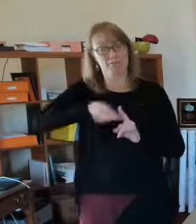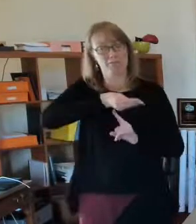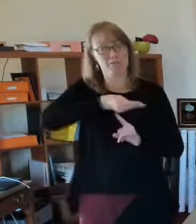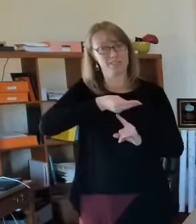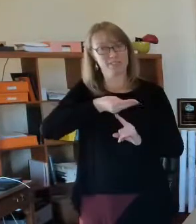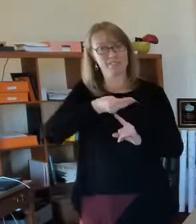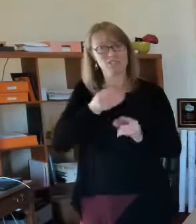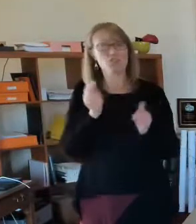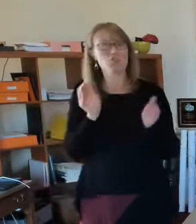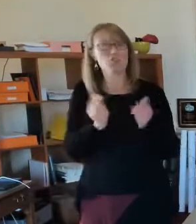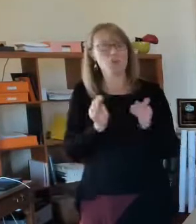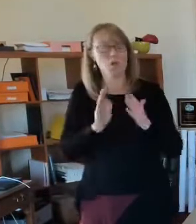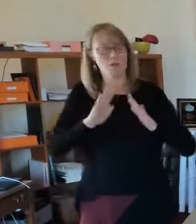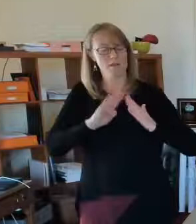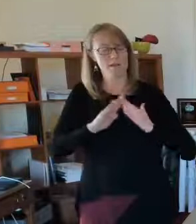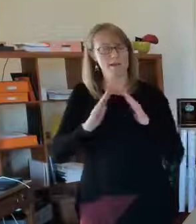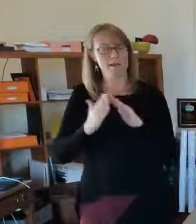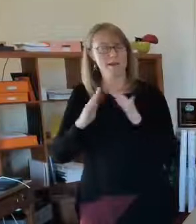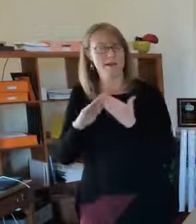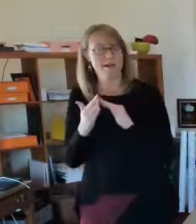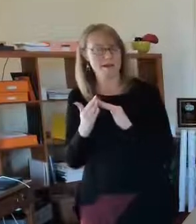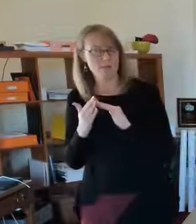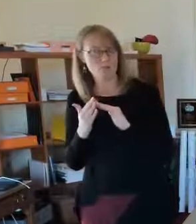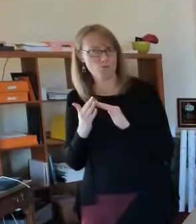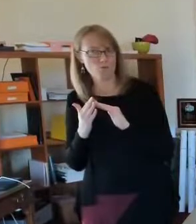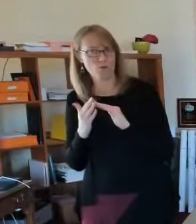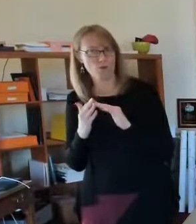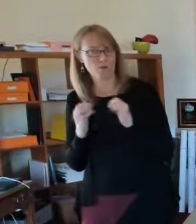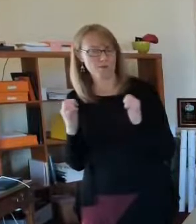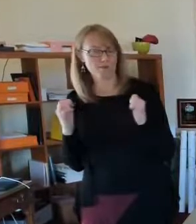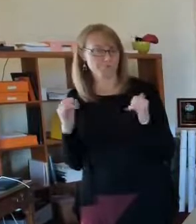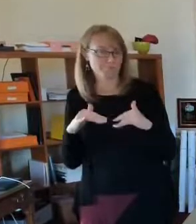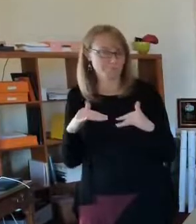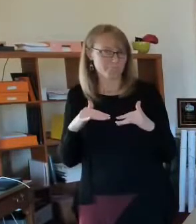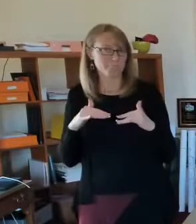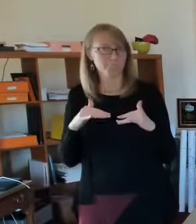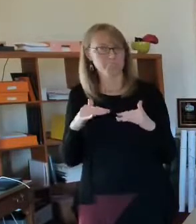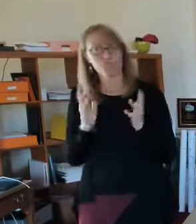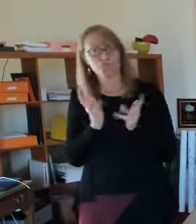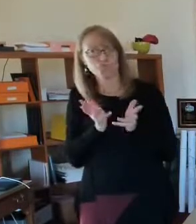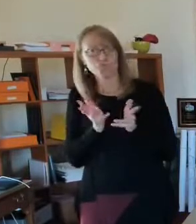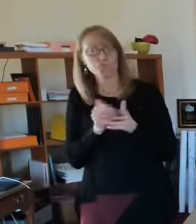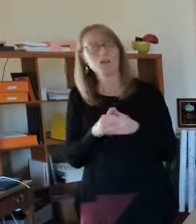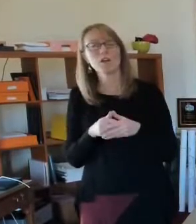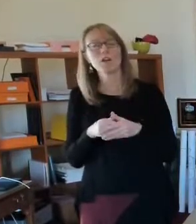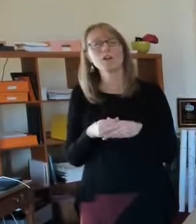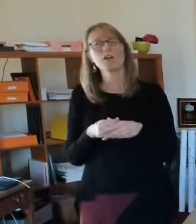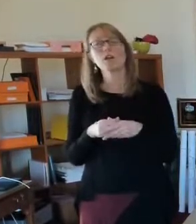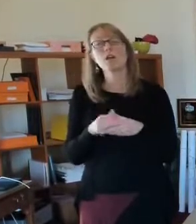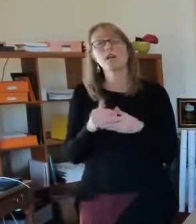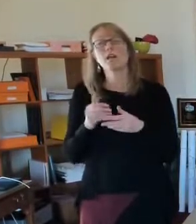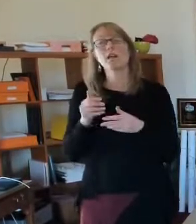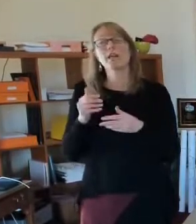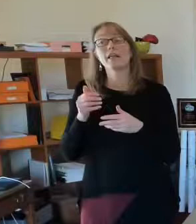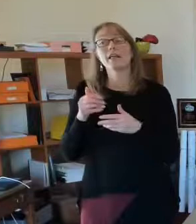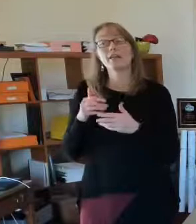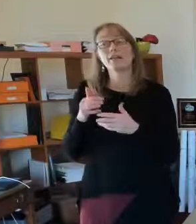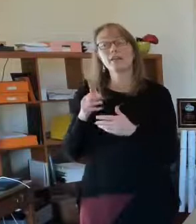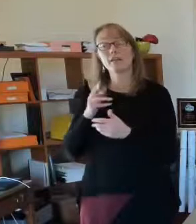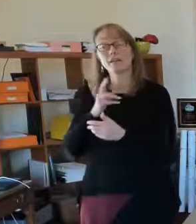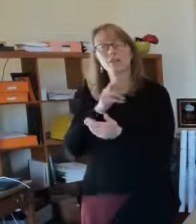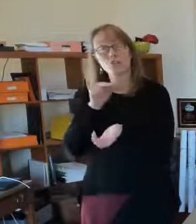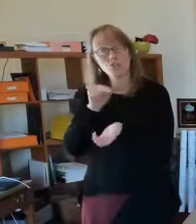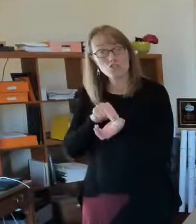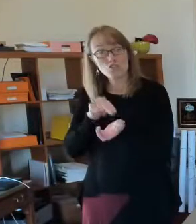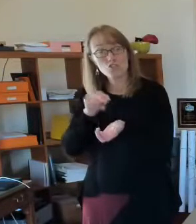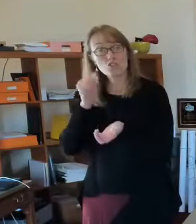neighborhood gatherings. Nursing homes, congregate care facilities, through our health department, working with